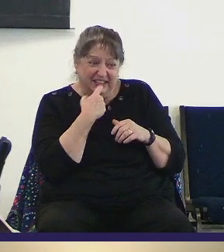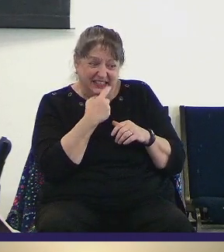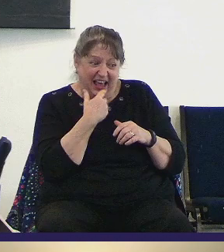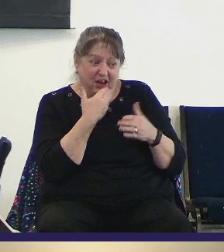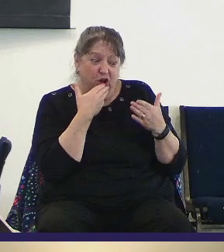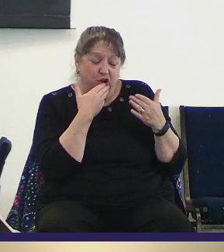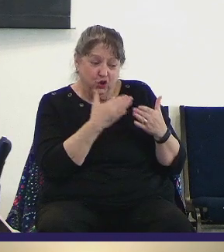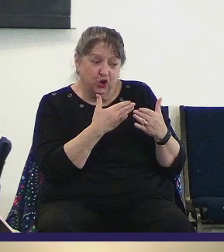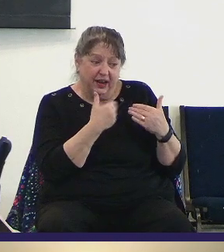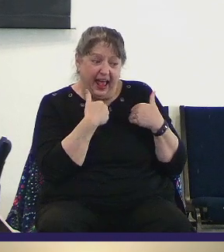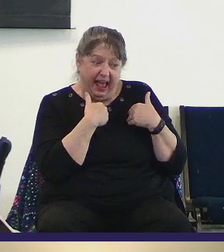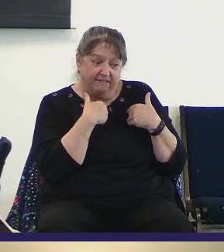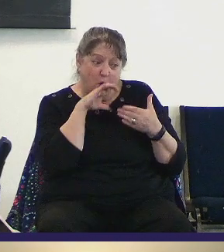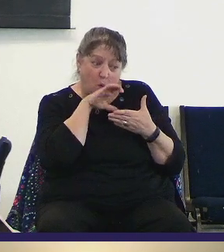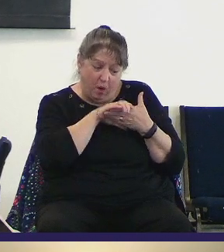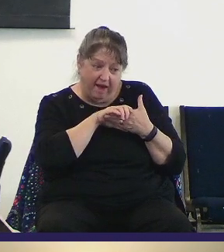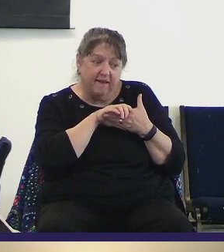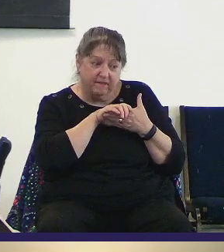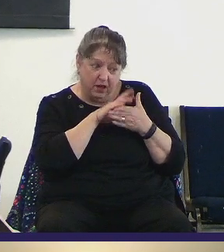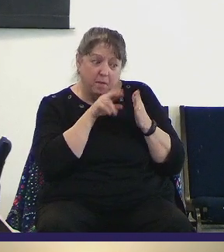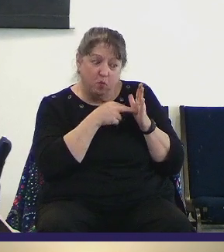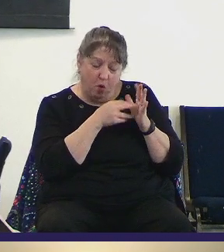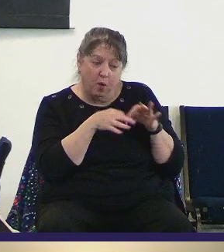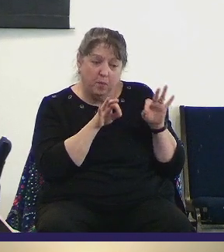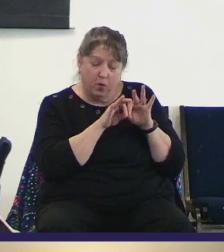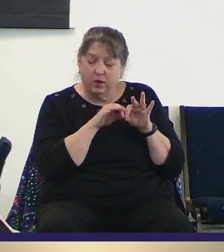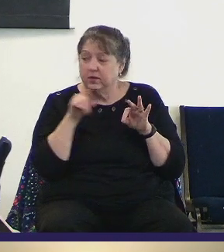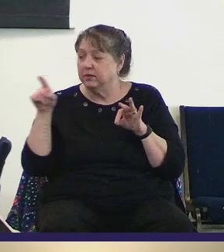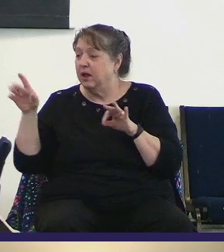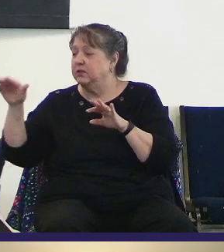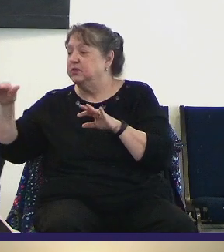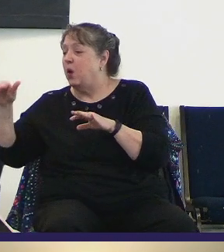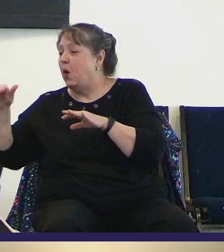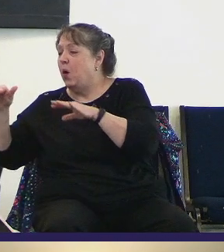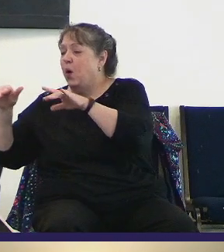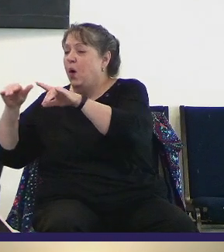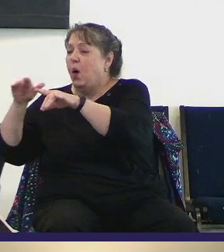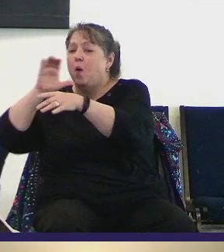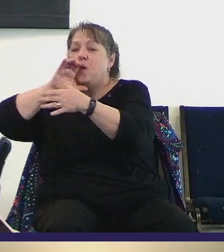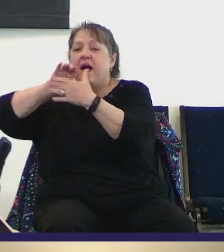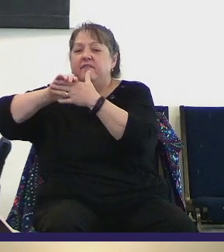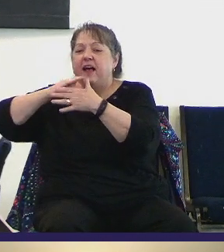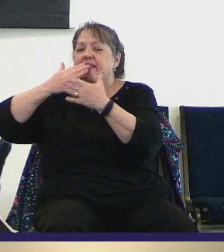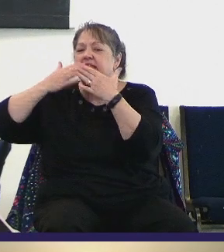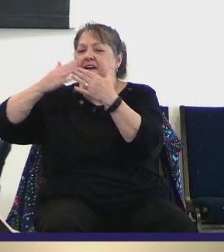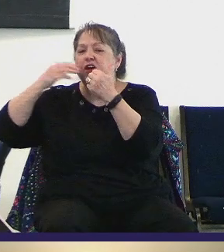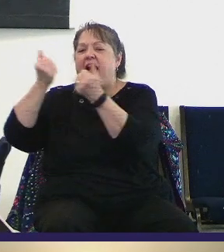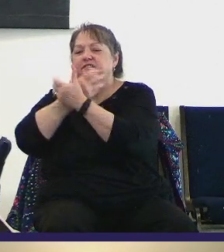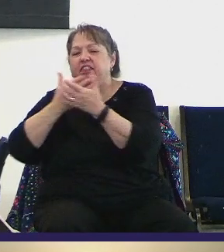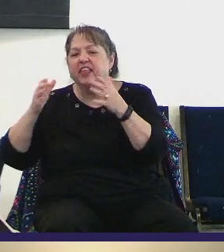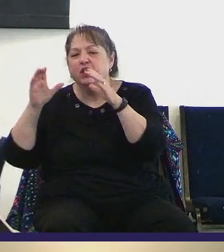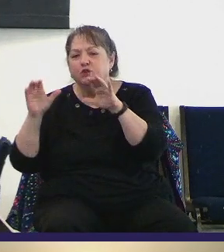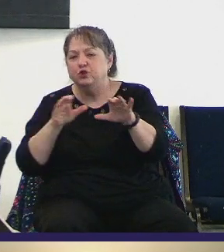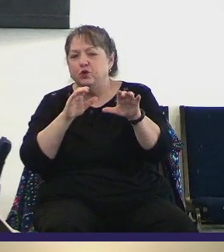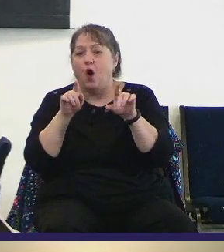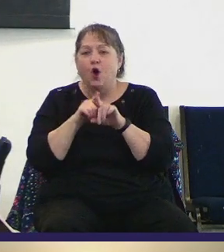you for everything you do. She's behind the scenes, but she does a lot, right? And then I want to thank God for my